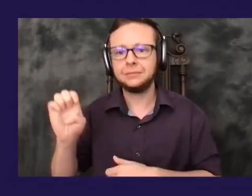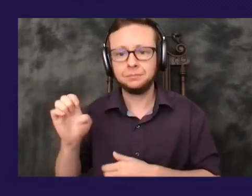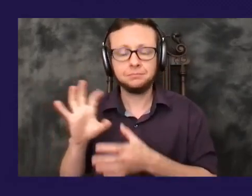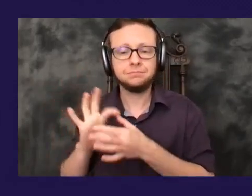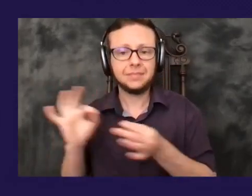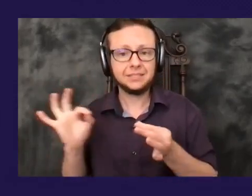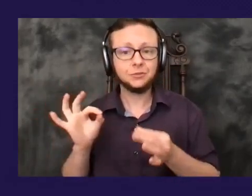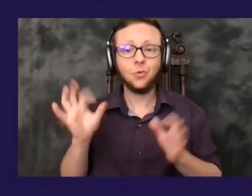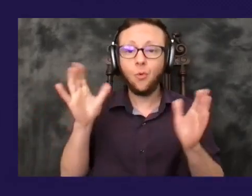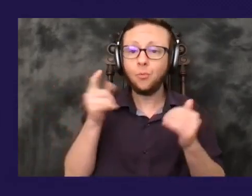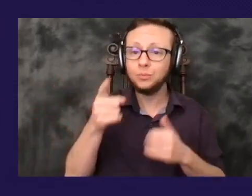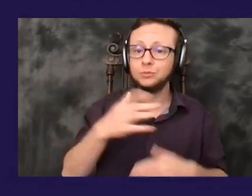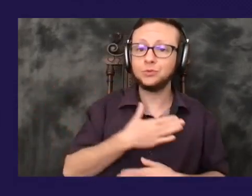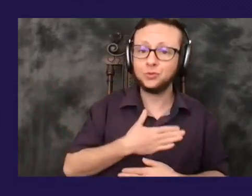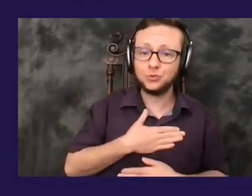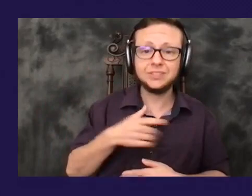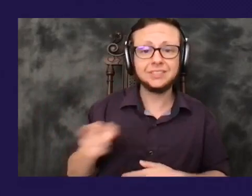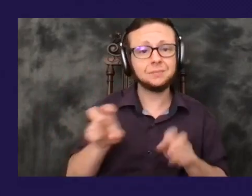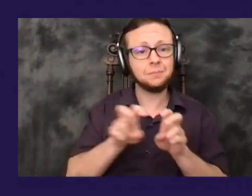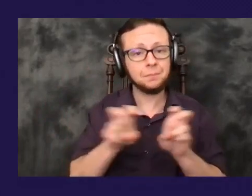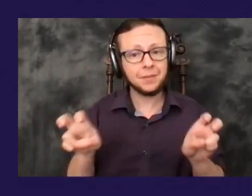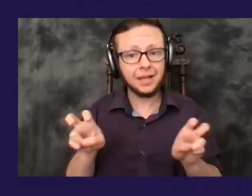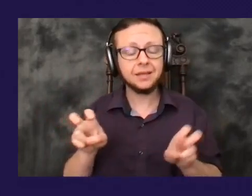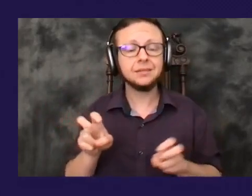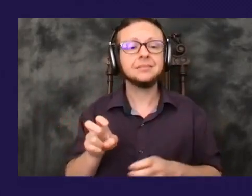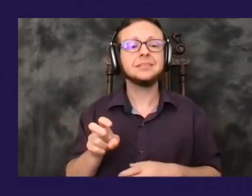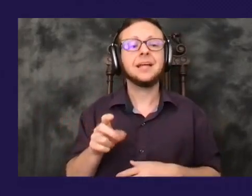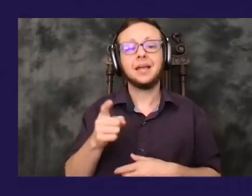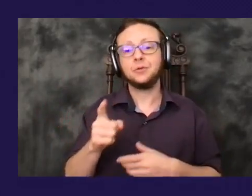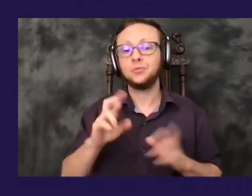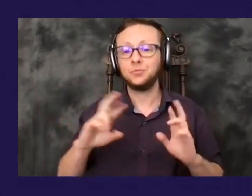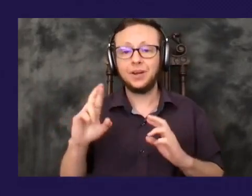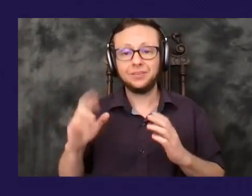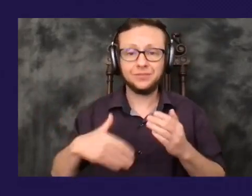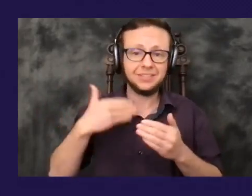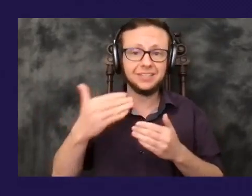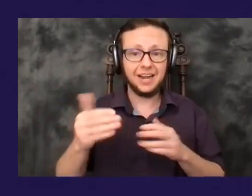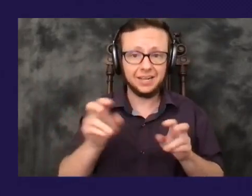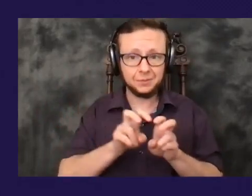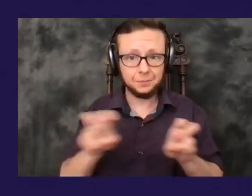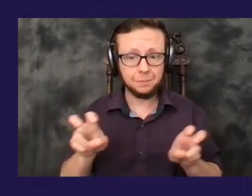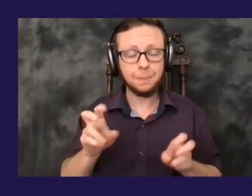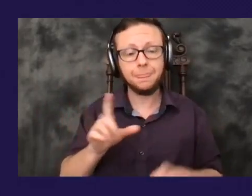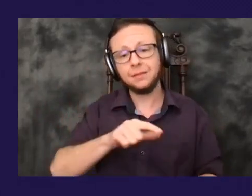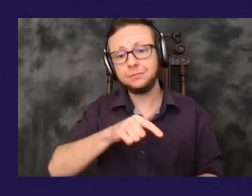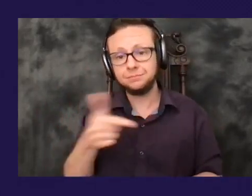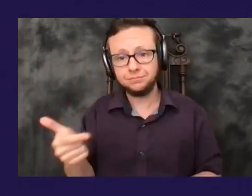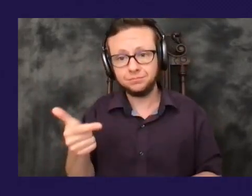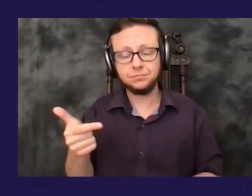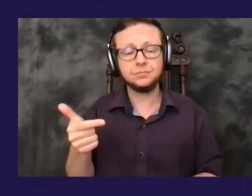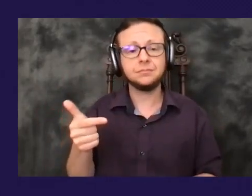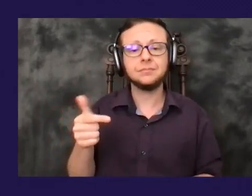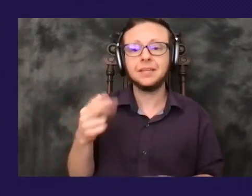this particular panel, and hopefully that sets you up really well for the next panel. And with that, I'd like to hand it over, I believe it's to Hillary.